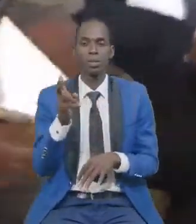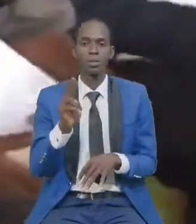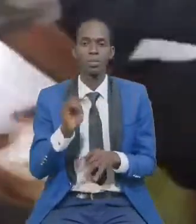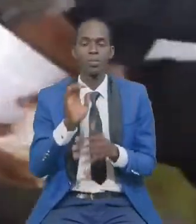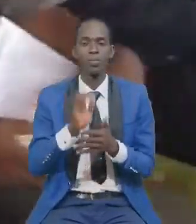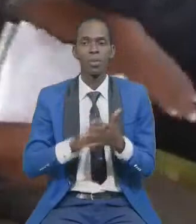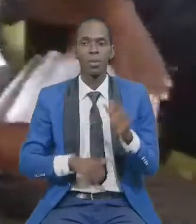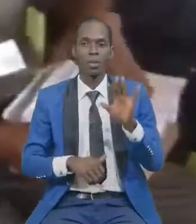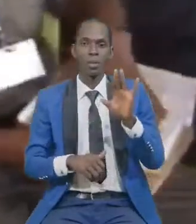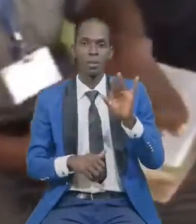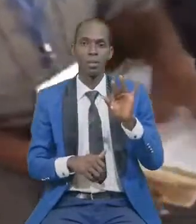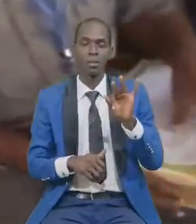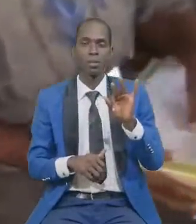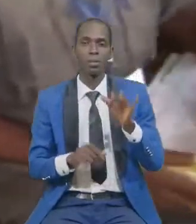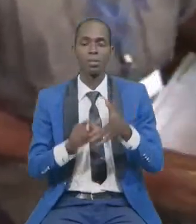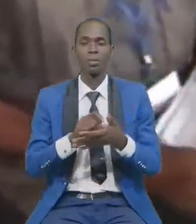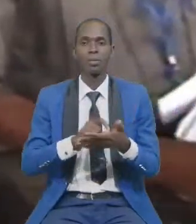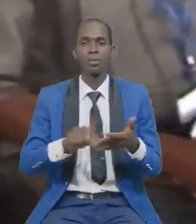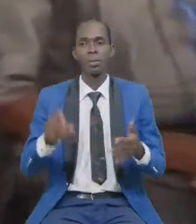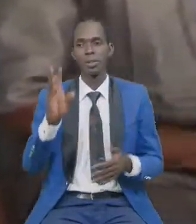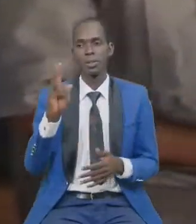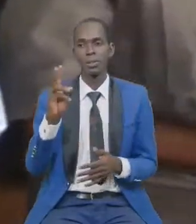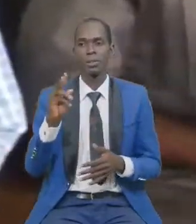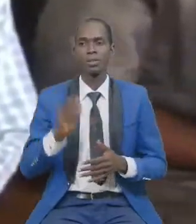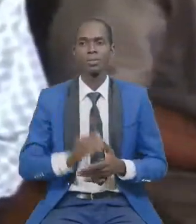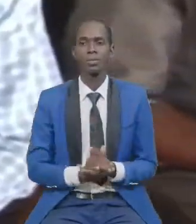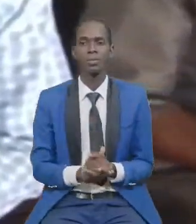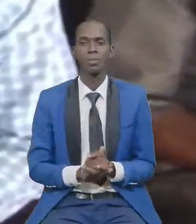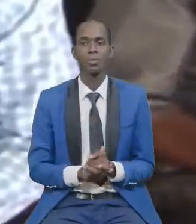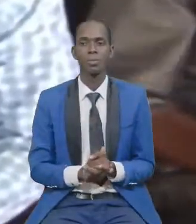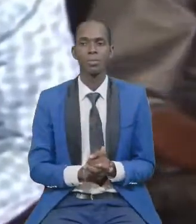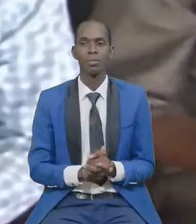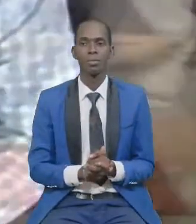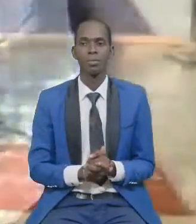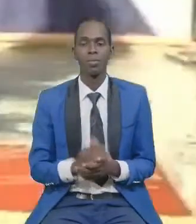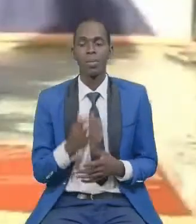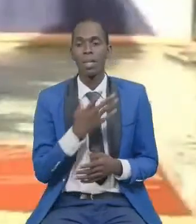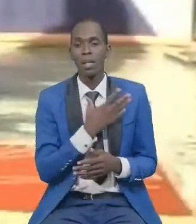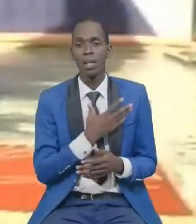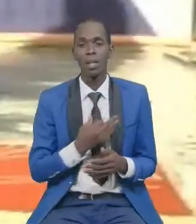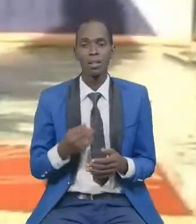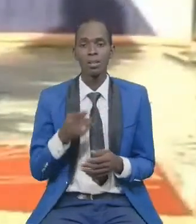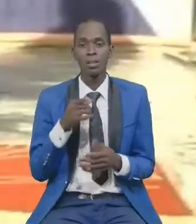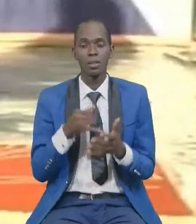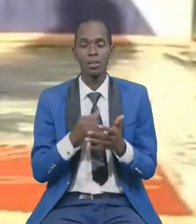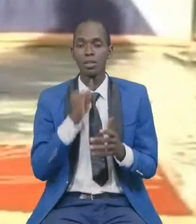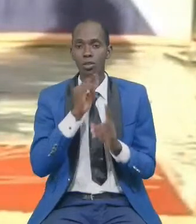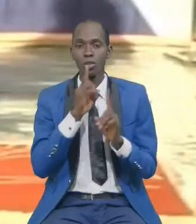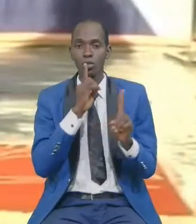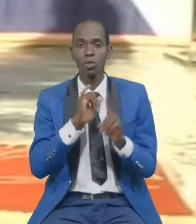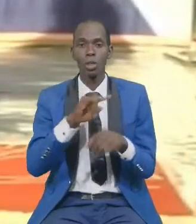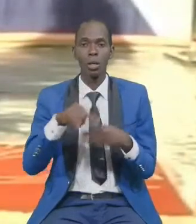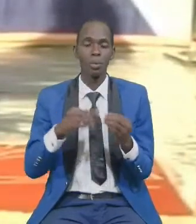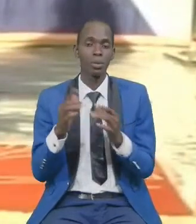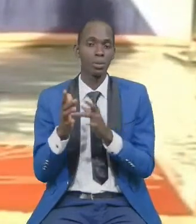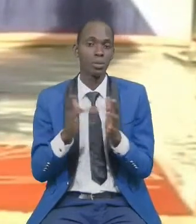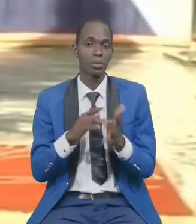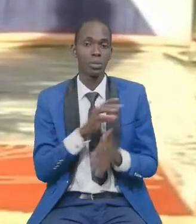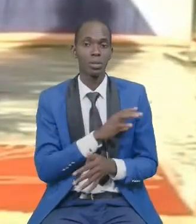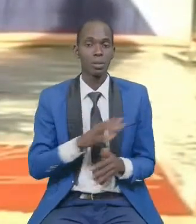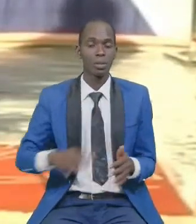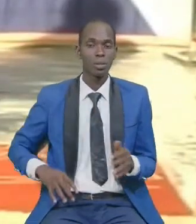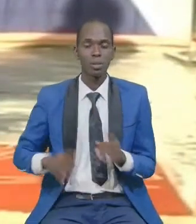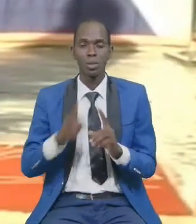John chapter 19, I'm reading from verse 16. And it's talking about Jesus Christ. It's